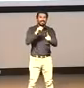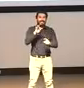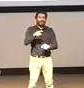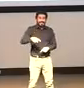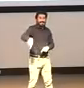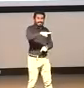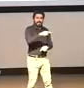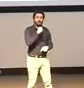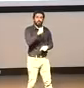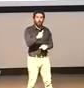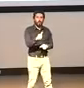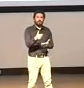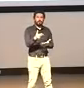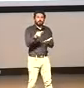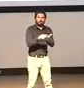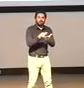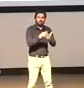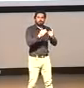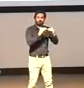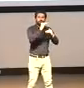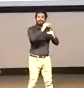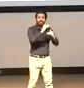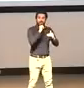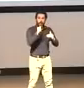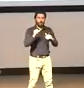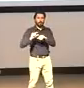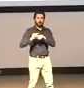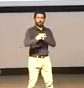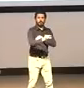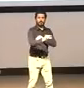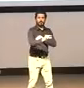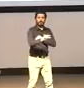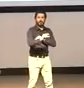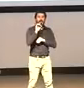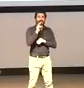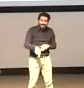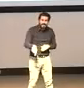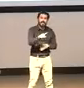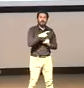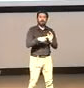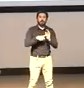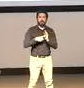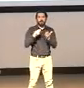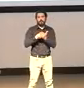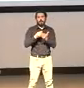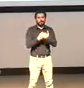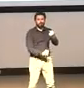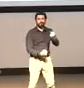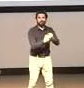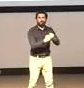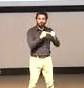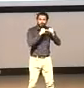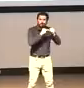margins in and of themselves, and in large part require financial support to achieve and maintain